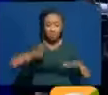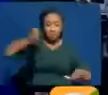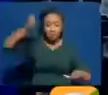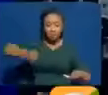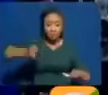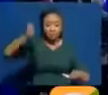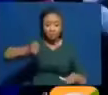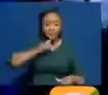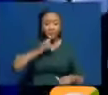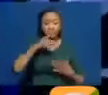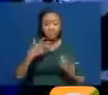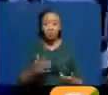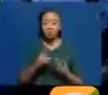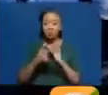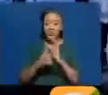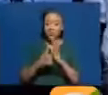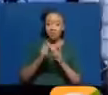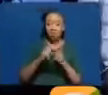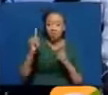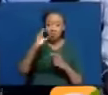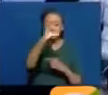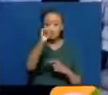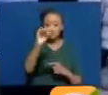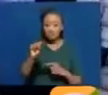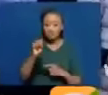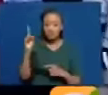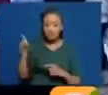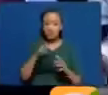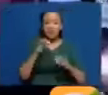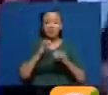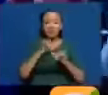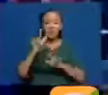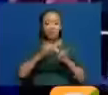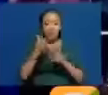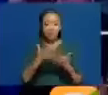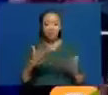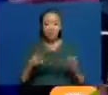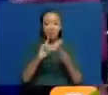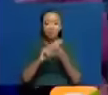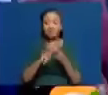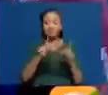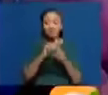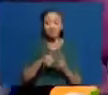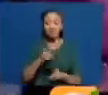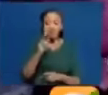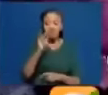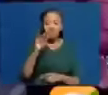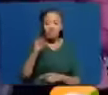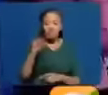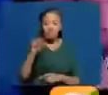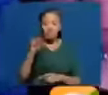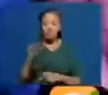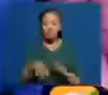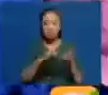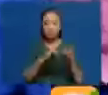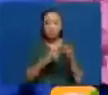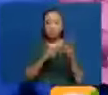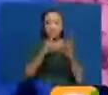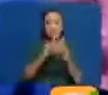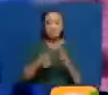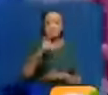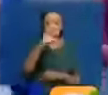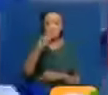Those present were Foreign Affairs Chief Administrative Secretary Josh Mangi, his Lands counterpart Kimani Ngunjiri, CAS in the